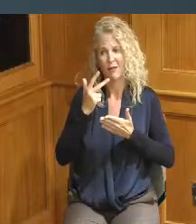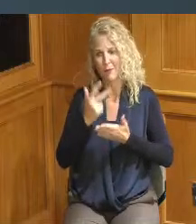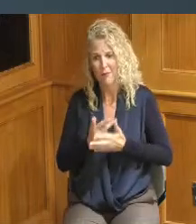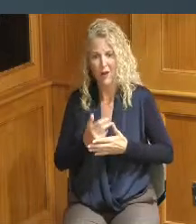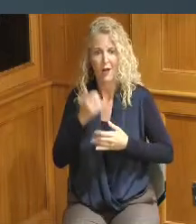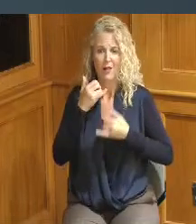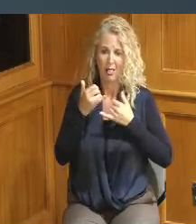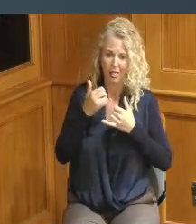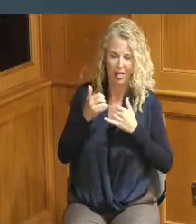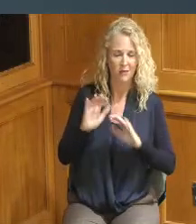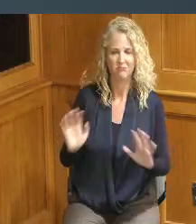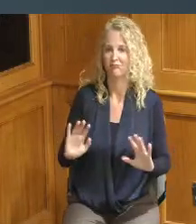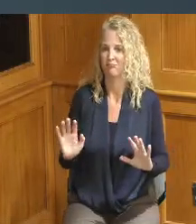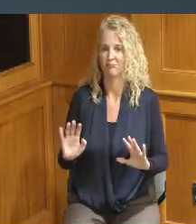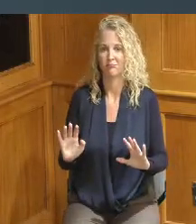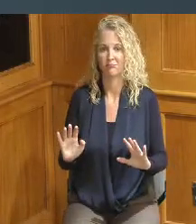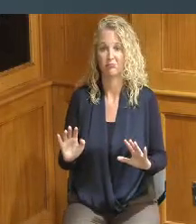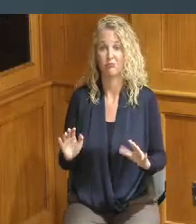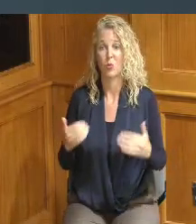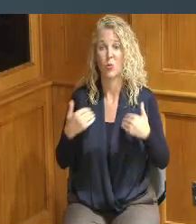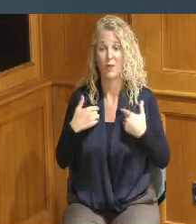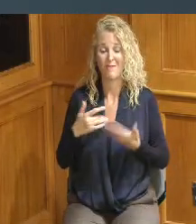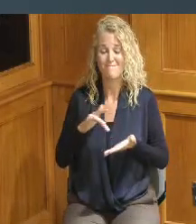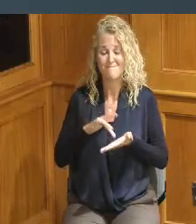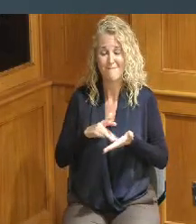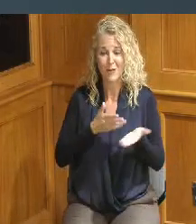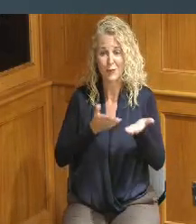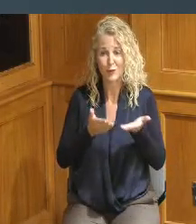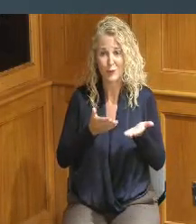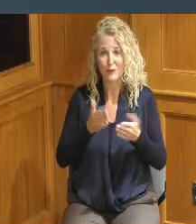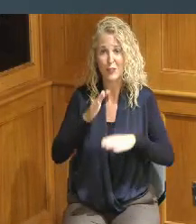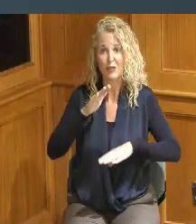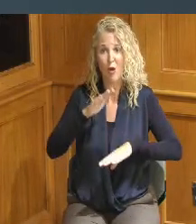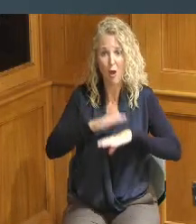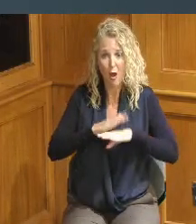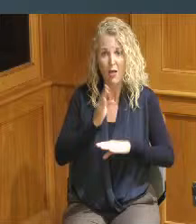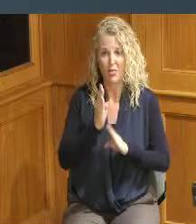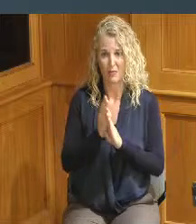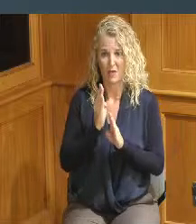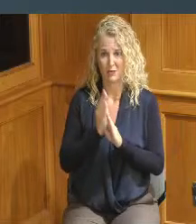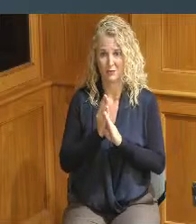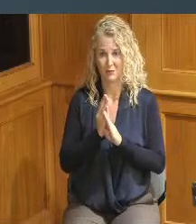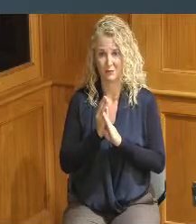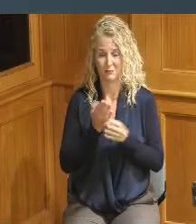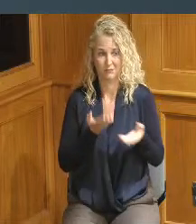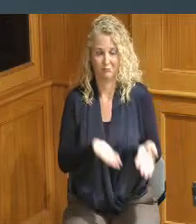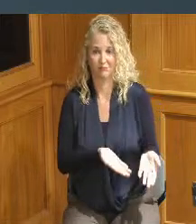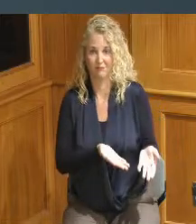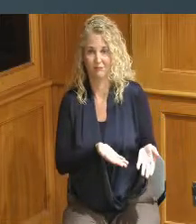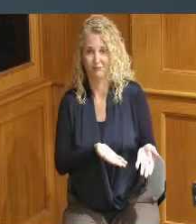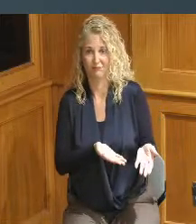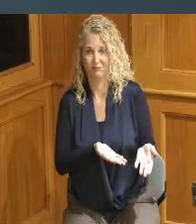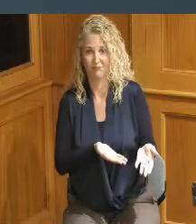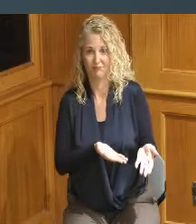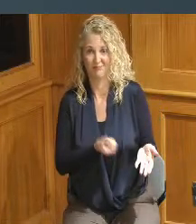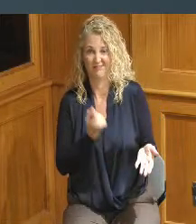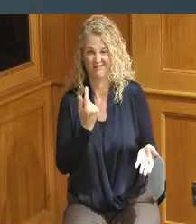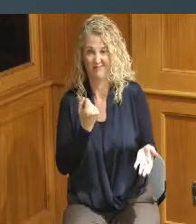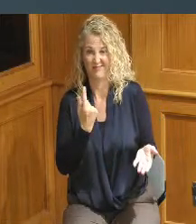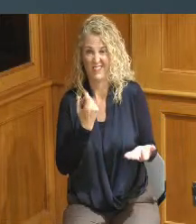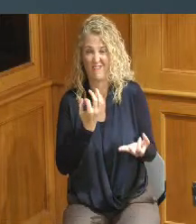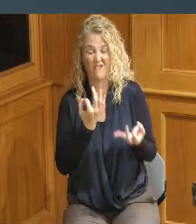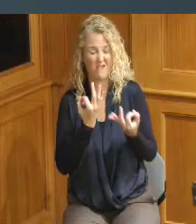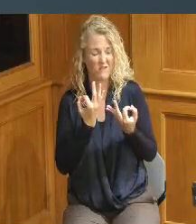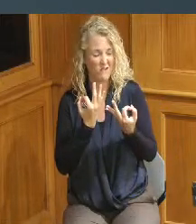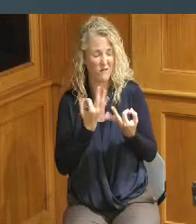try to find it. We have medical services on the backside that provides at no copay